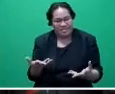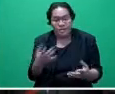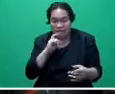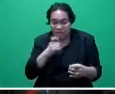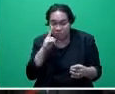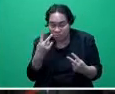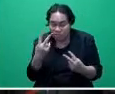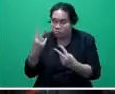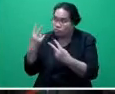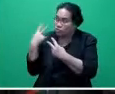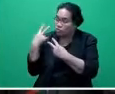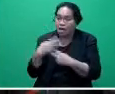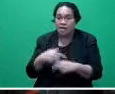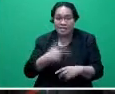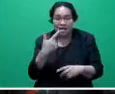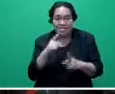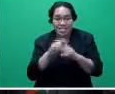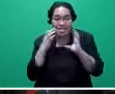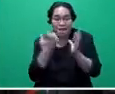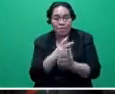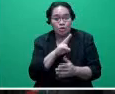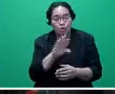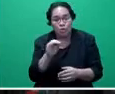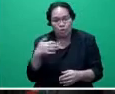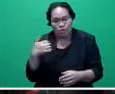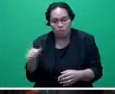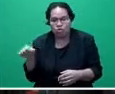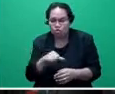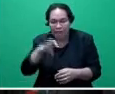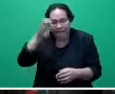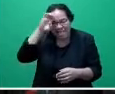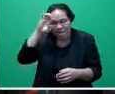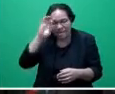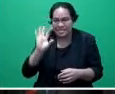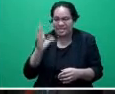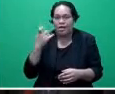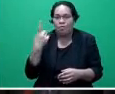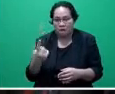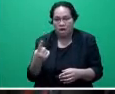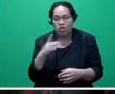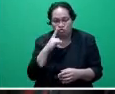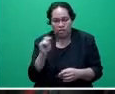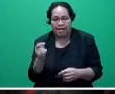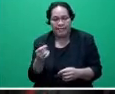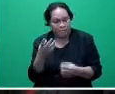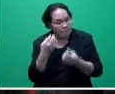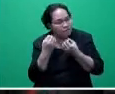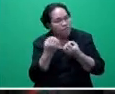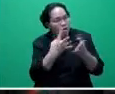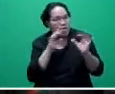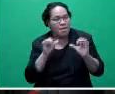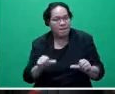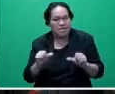December 2006, listen, should be expecting someone for a home run to the Government House to inform His Excellency